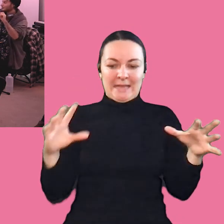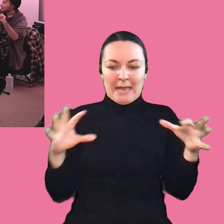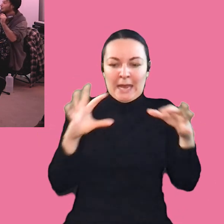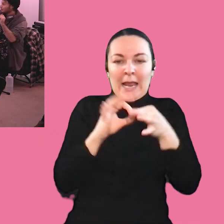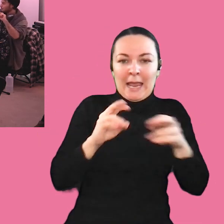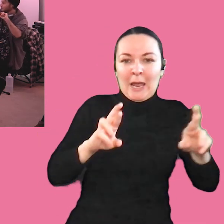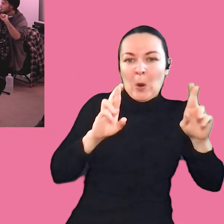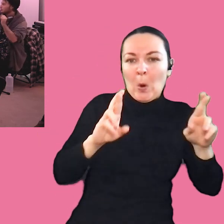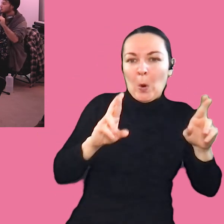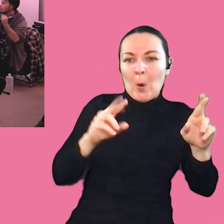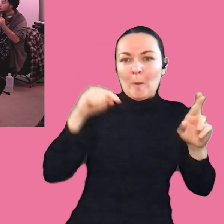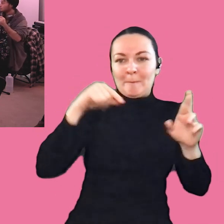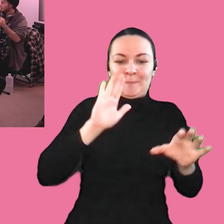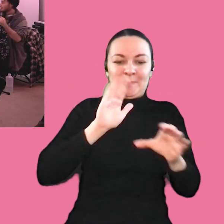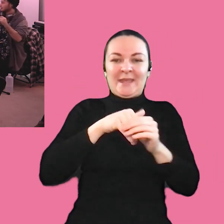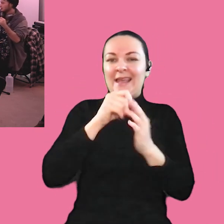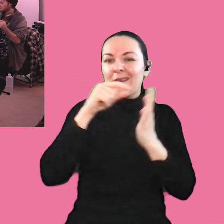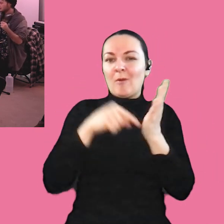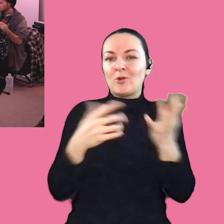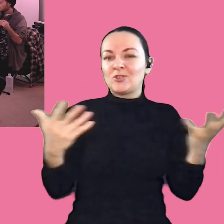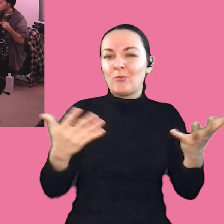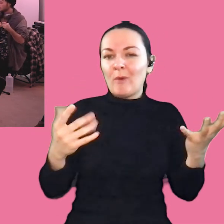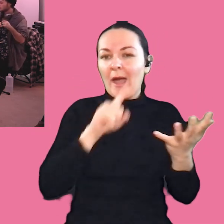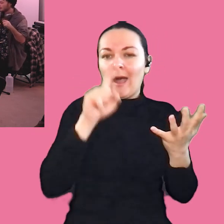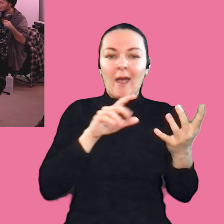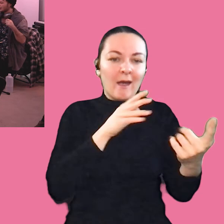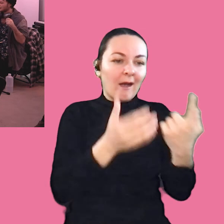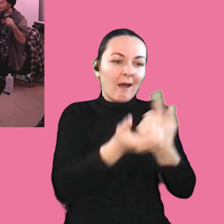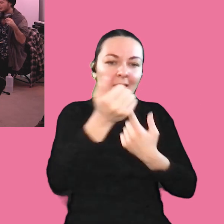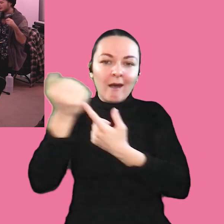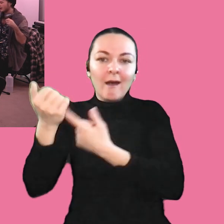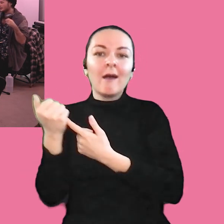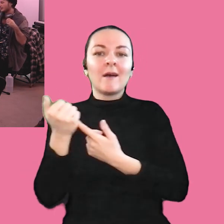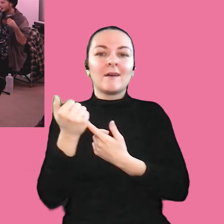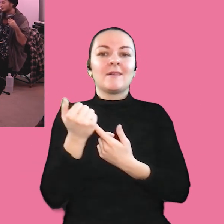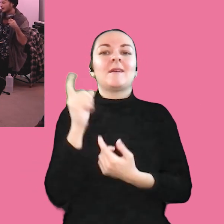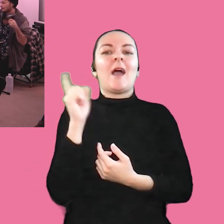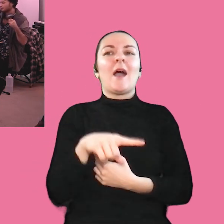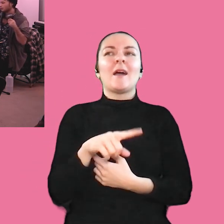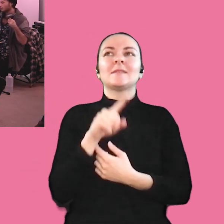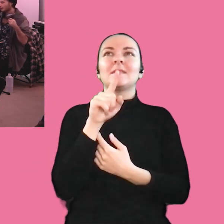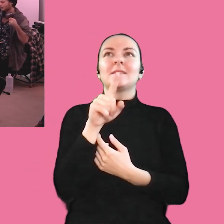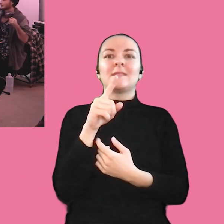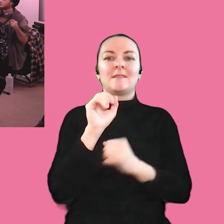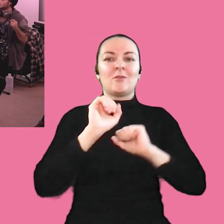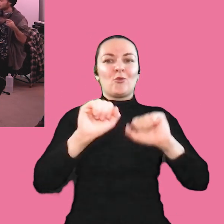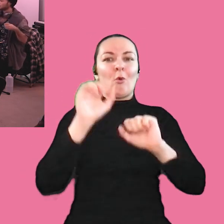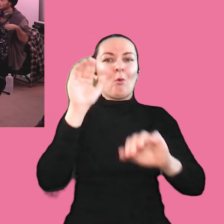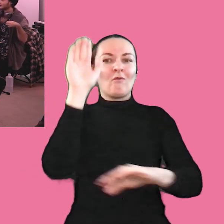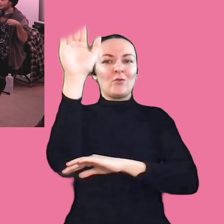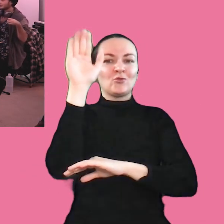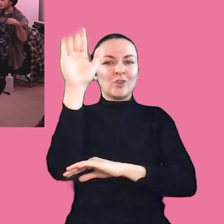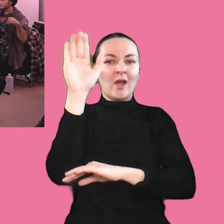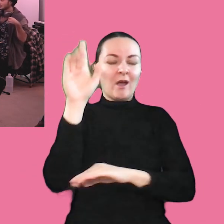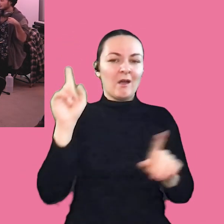Where is these moments of hope within your projects, and if you're thinking to the